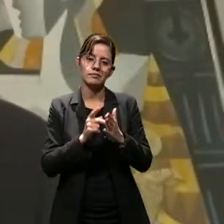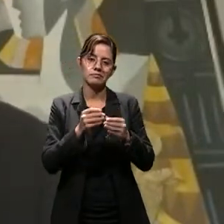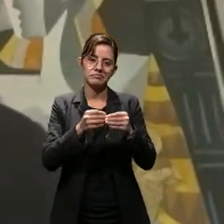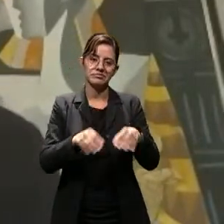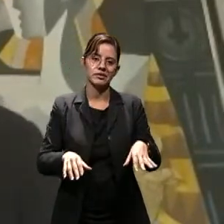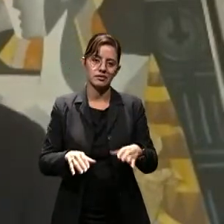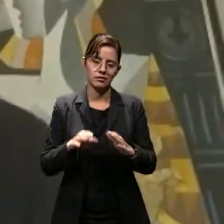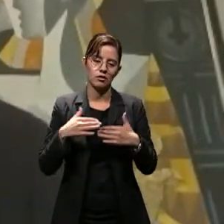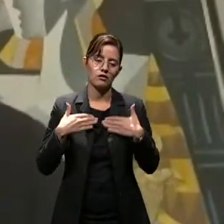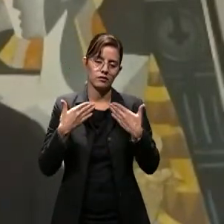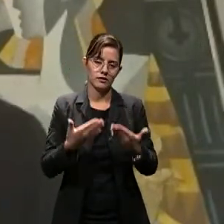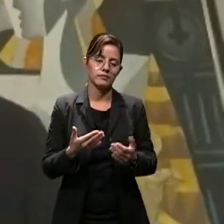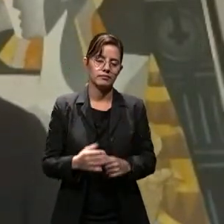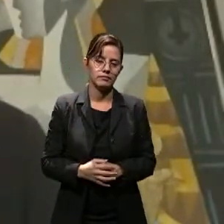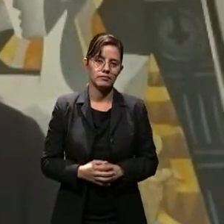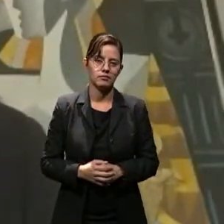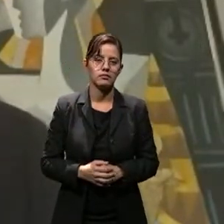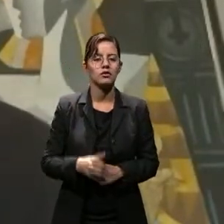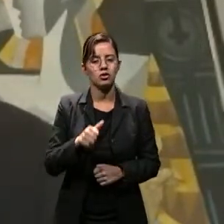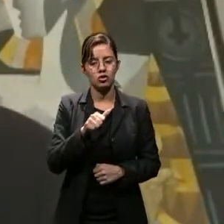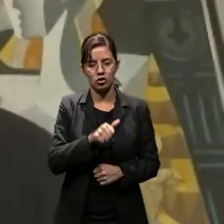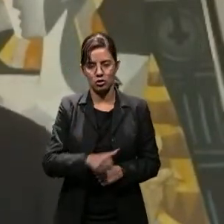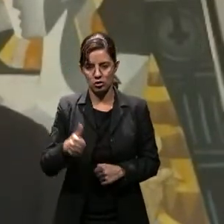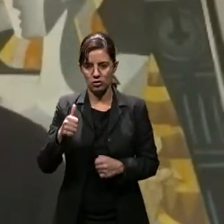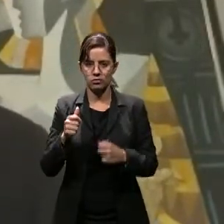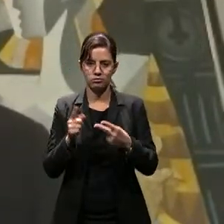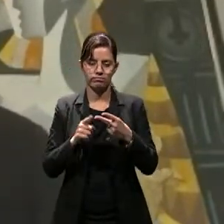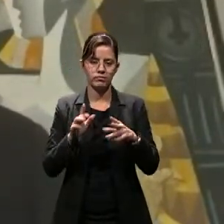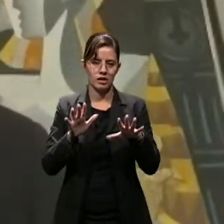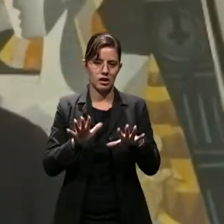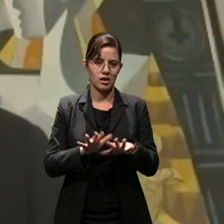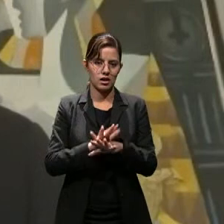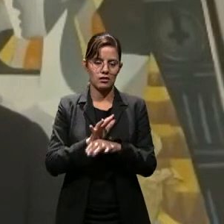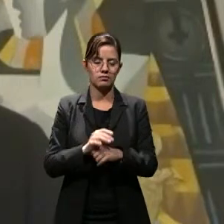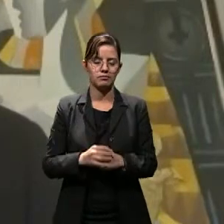The other thing that has changed